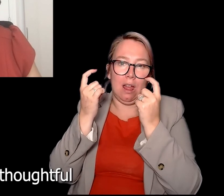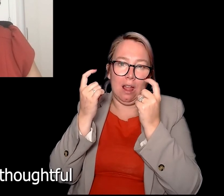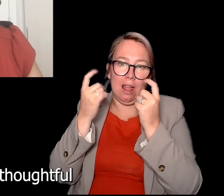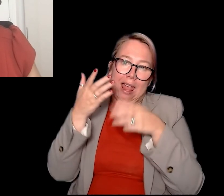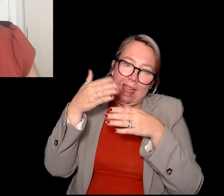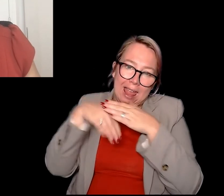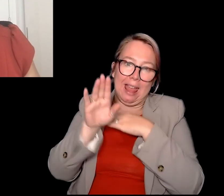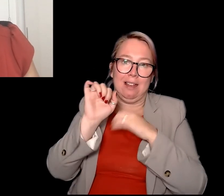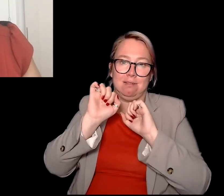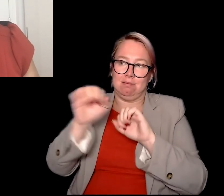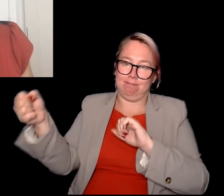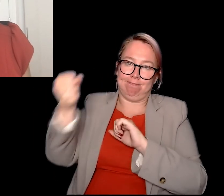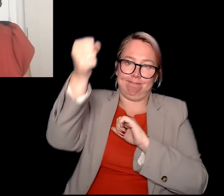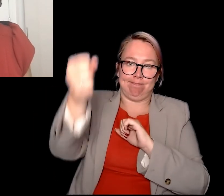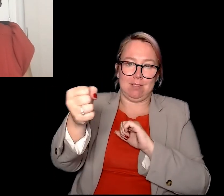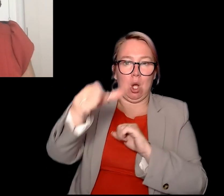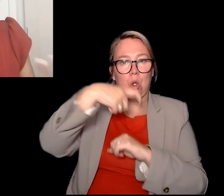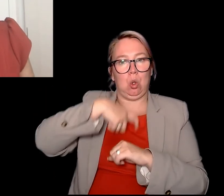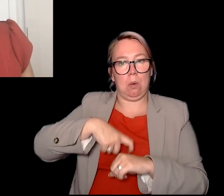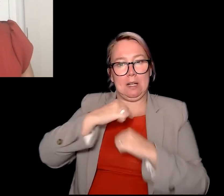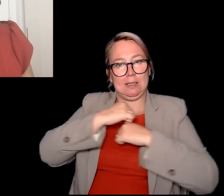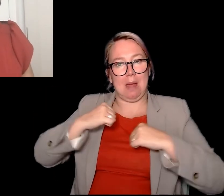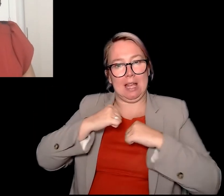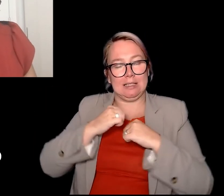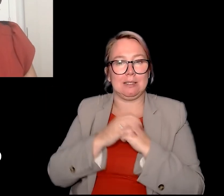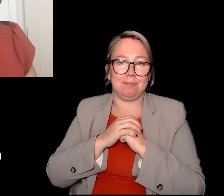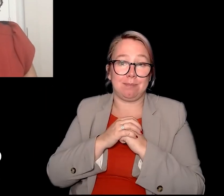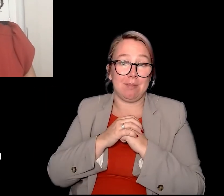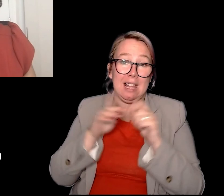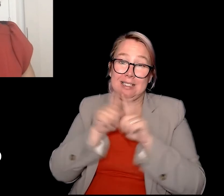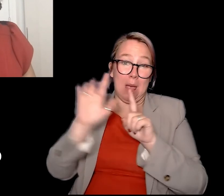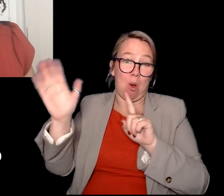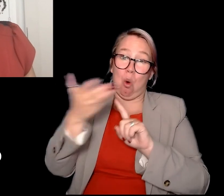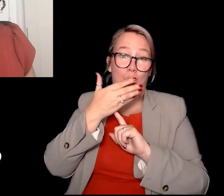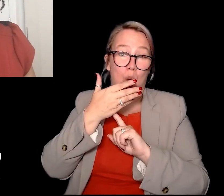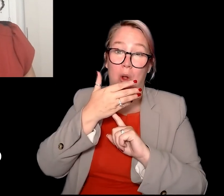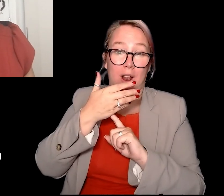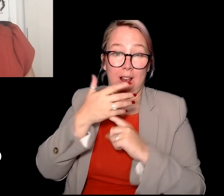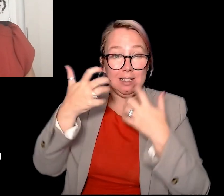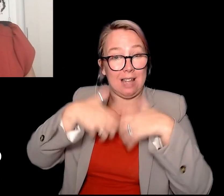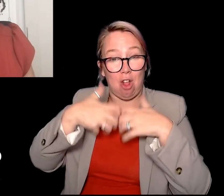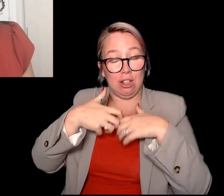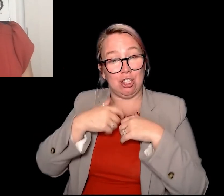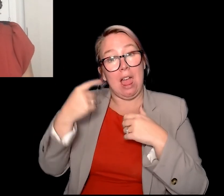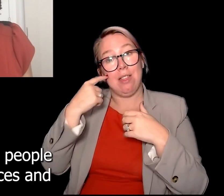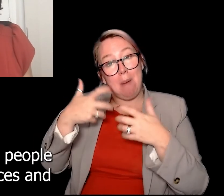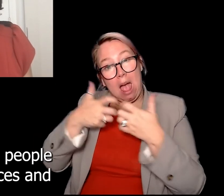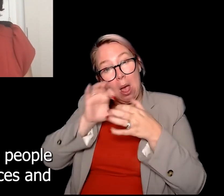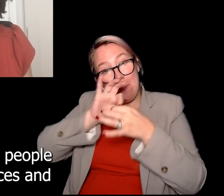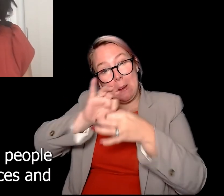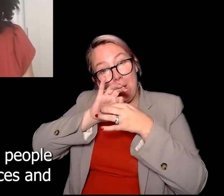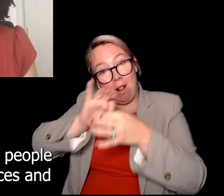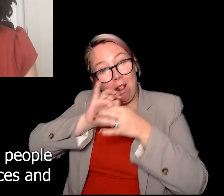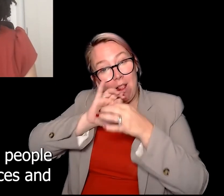have to be thoughtful about integrating into human spaces, just like we would do any technology, but